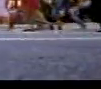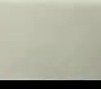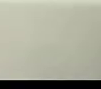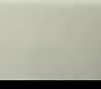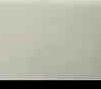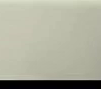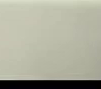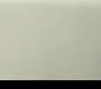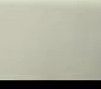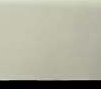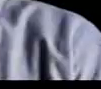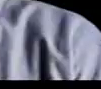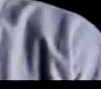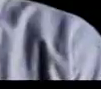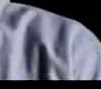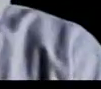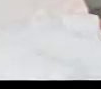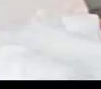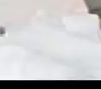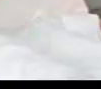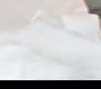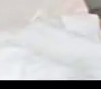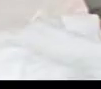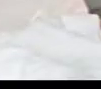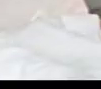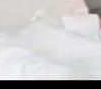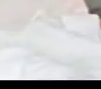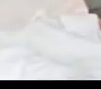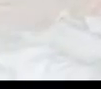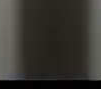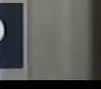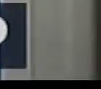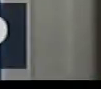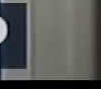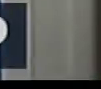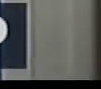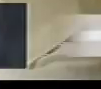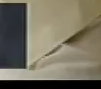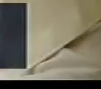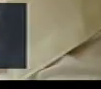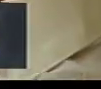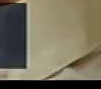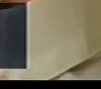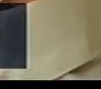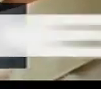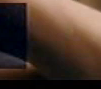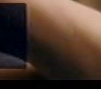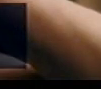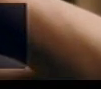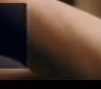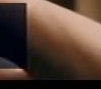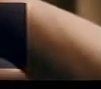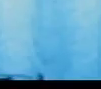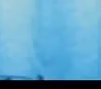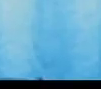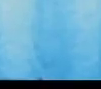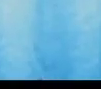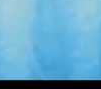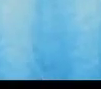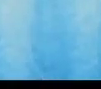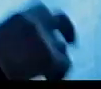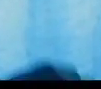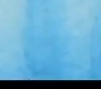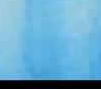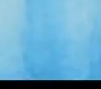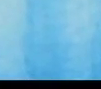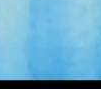Everywhere you go, you meet people overwhelmed by life's struggle. Yes, the hardship, the sickness, the pain.